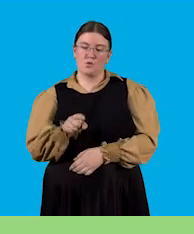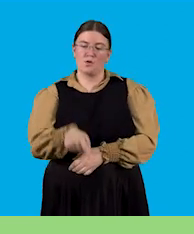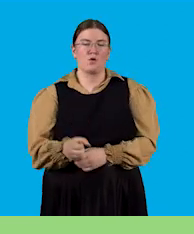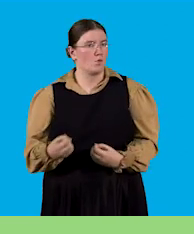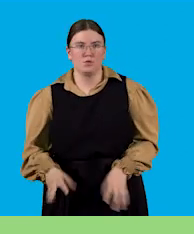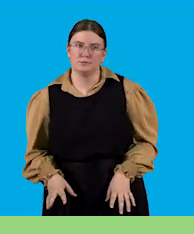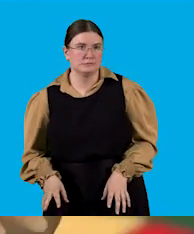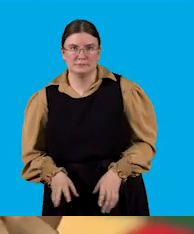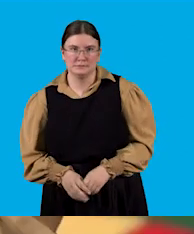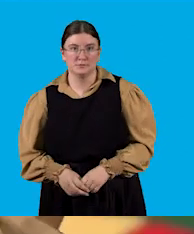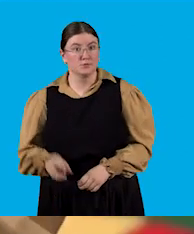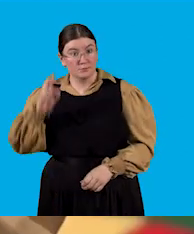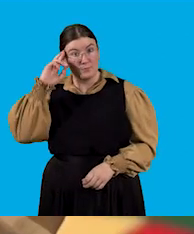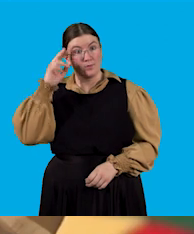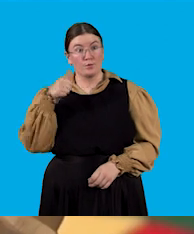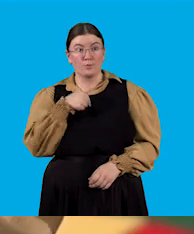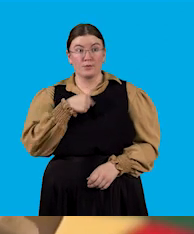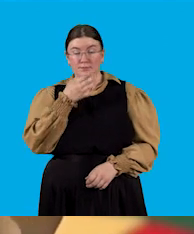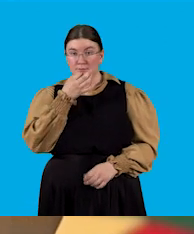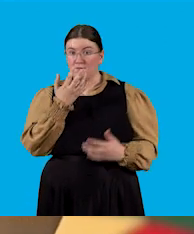Remember, we've already mentioned that